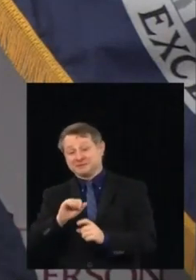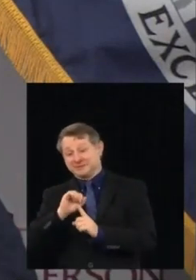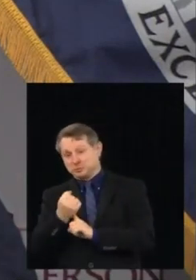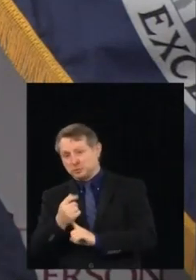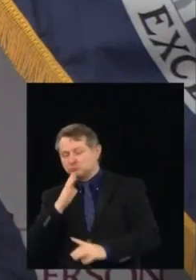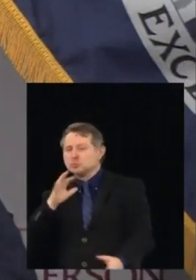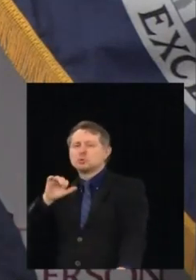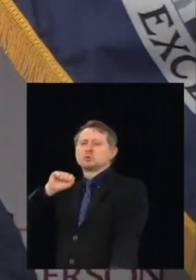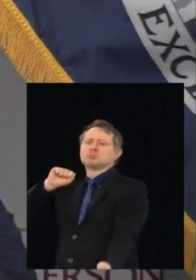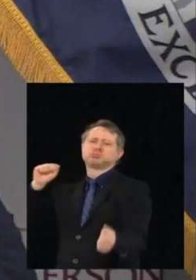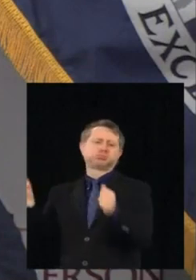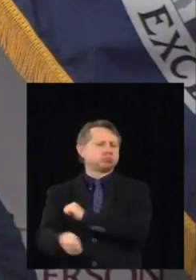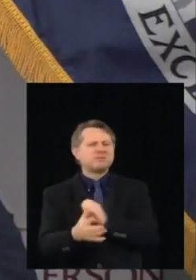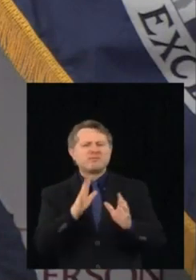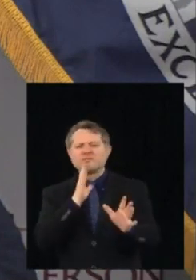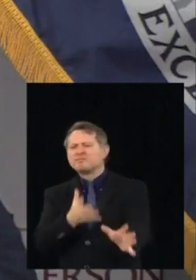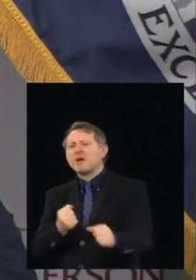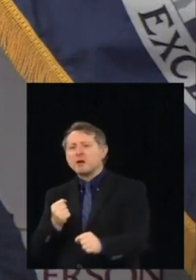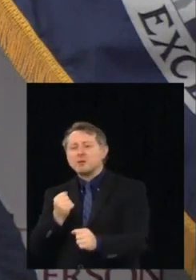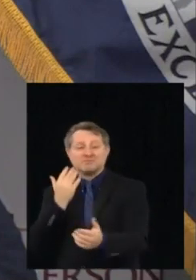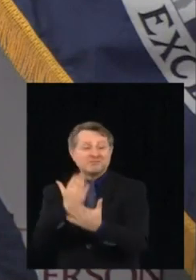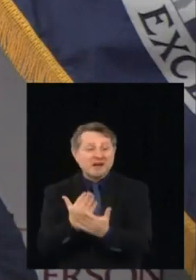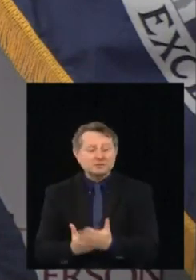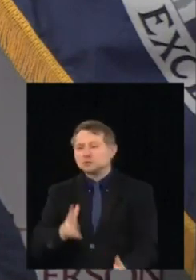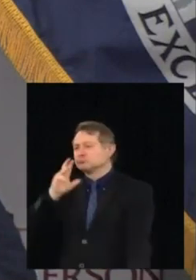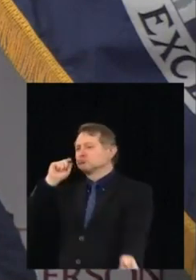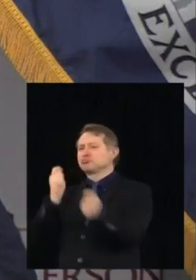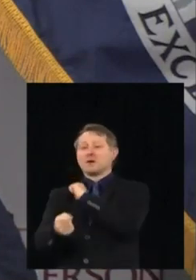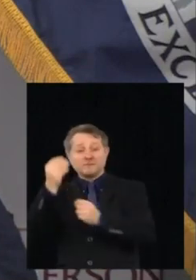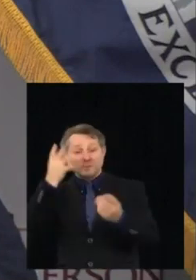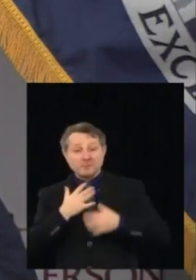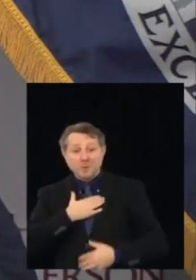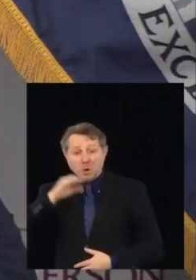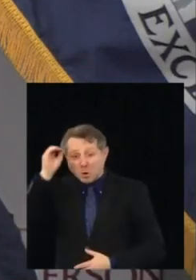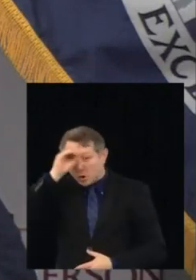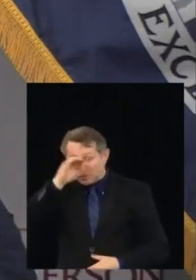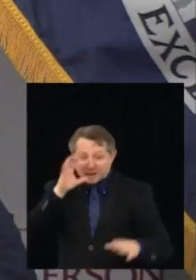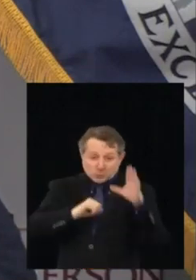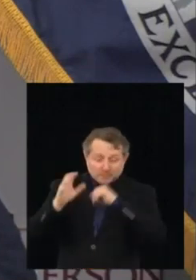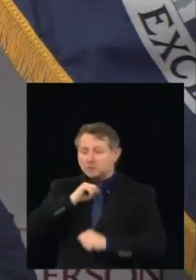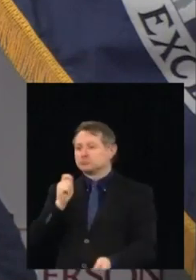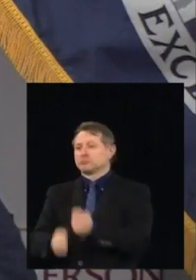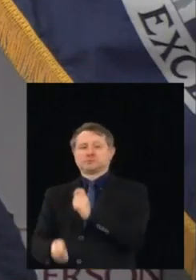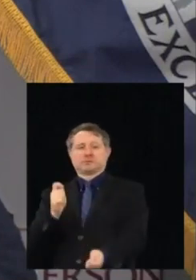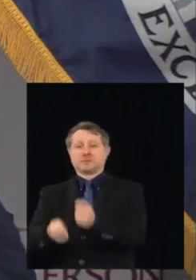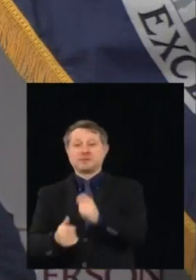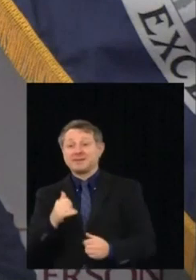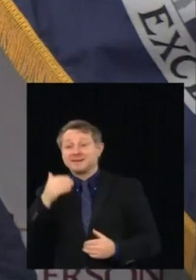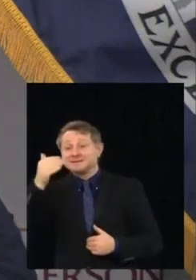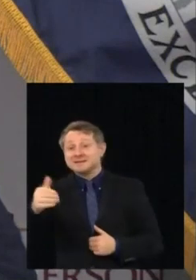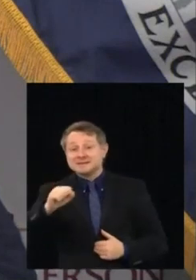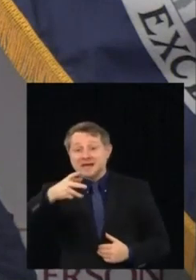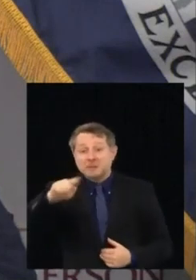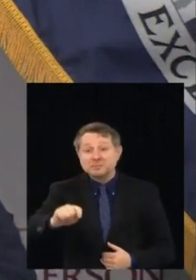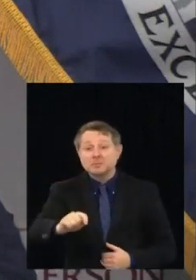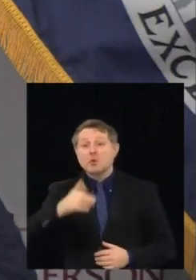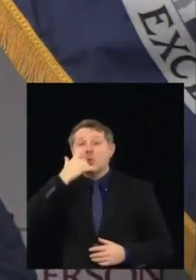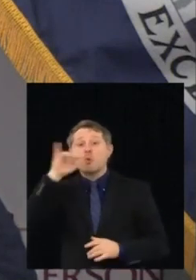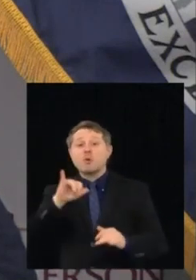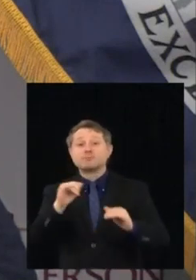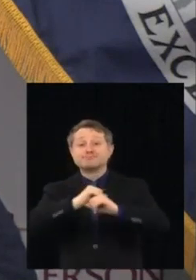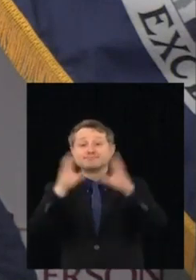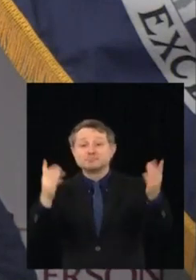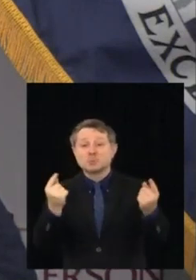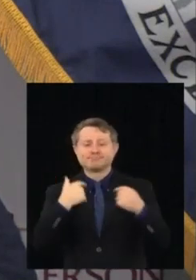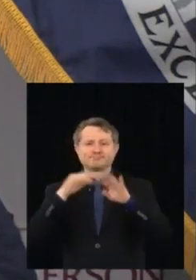and assumptions change, and everything changes. Where are we going to be in September? I don't know. I don't know